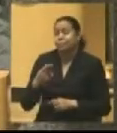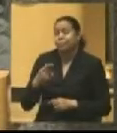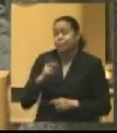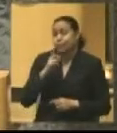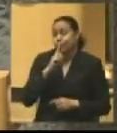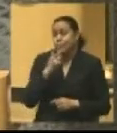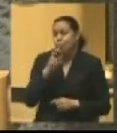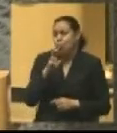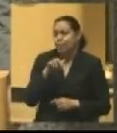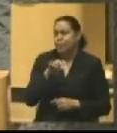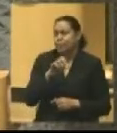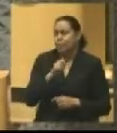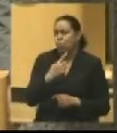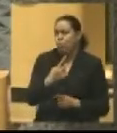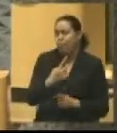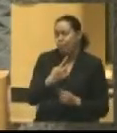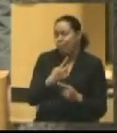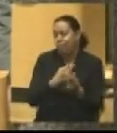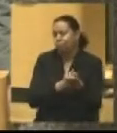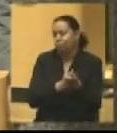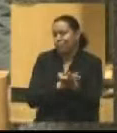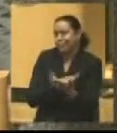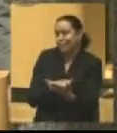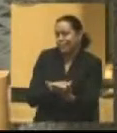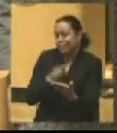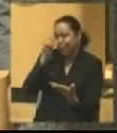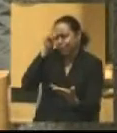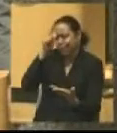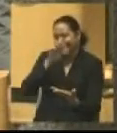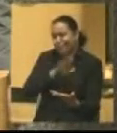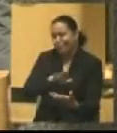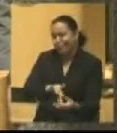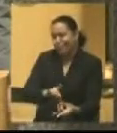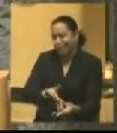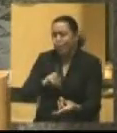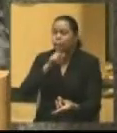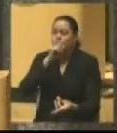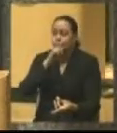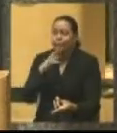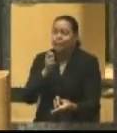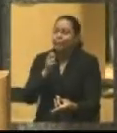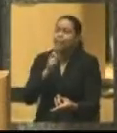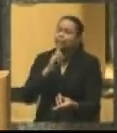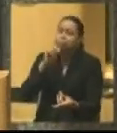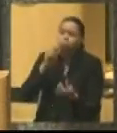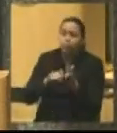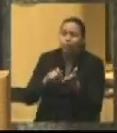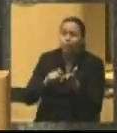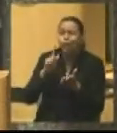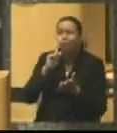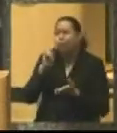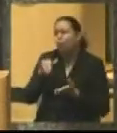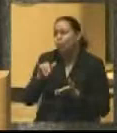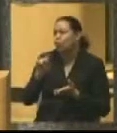the spokesman for, if not the godfather, of the anti-Lincoln myth. Greeley was the opinionated editor of the New York Tribune,